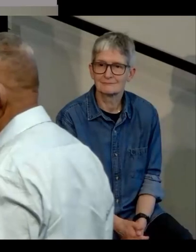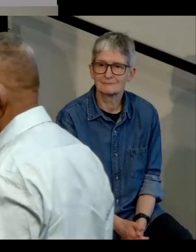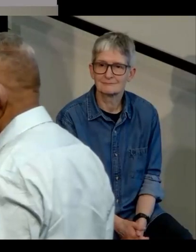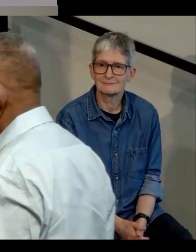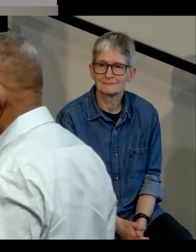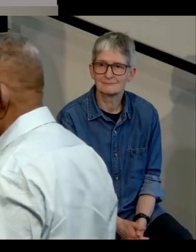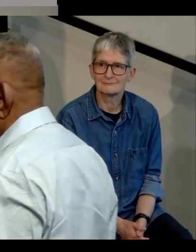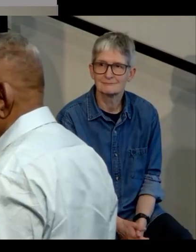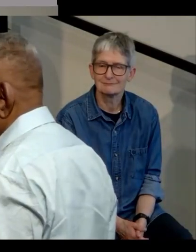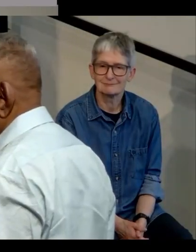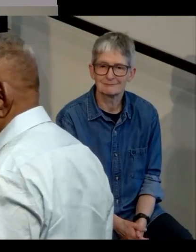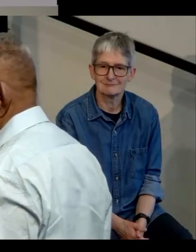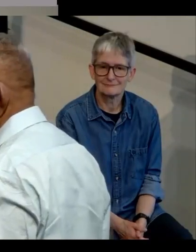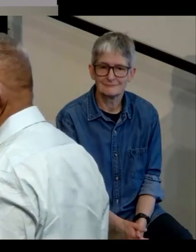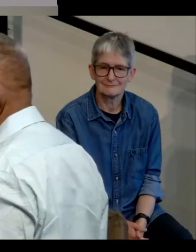Jesus.